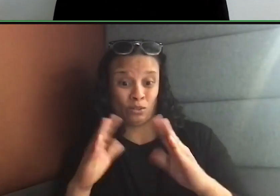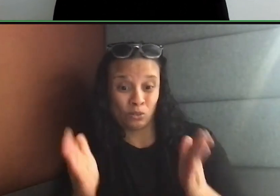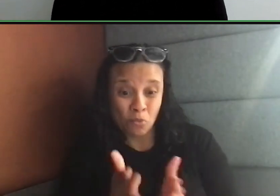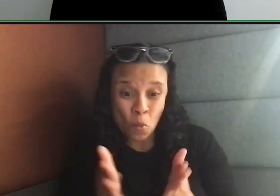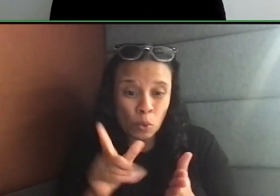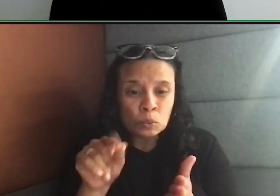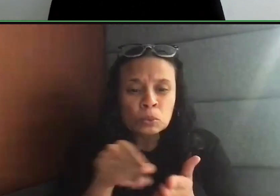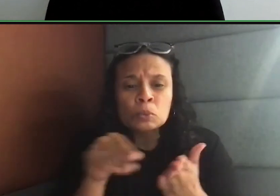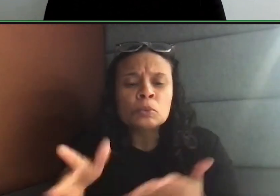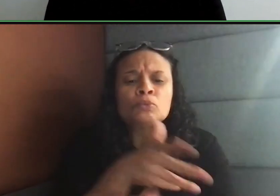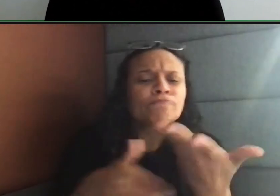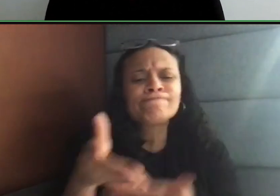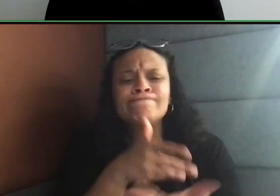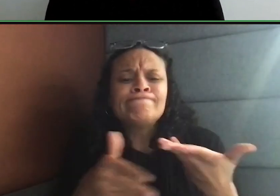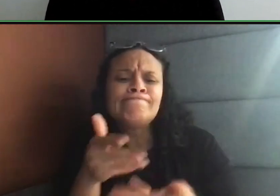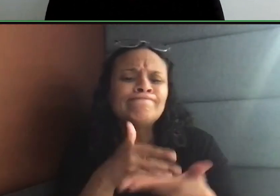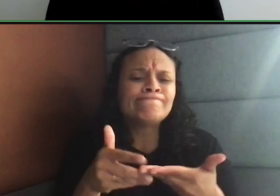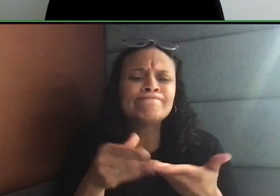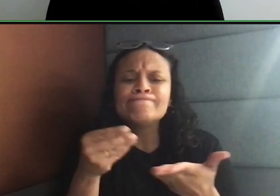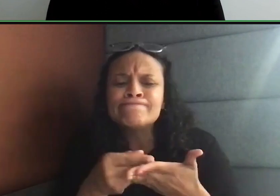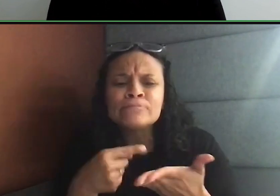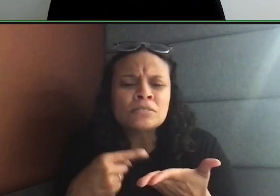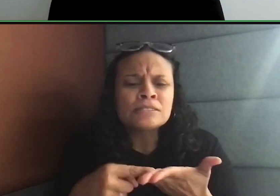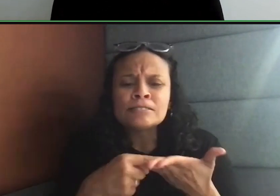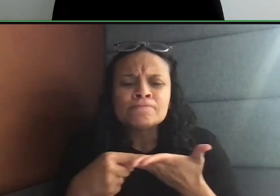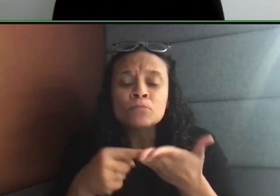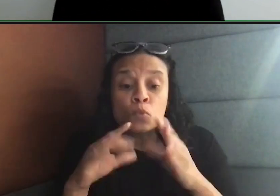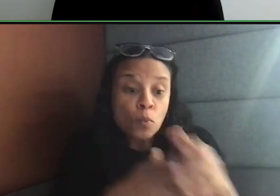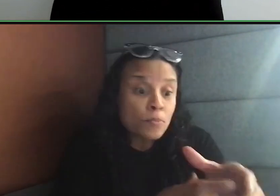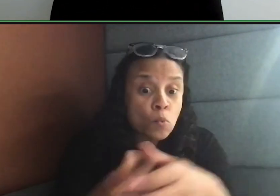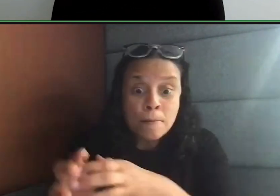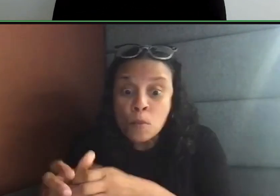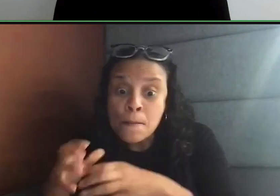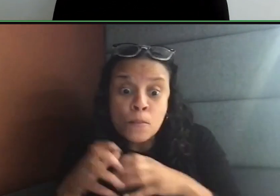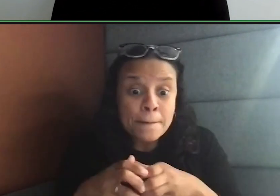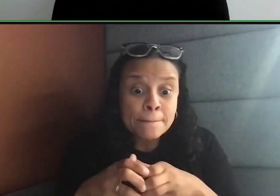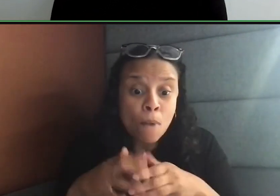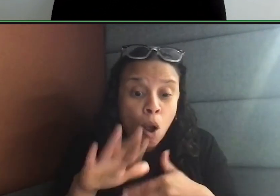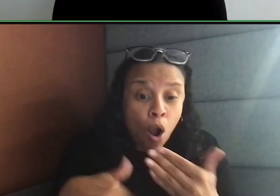Is it 4 or 5 groups all talking at the same time? That kind of thing.